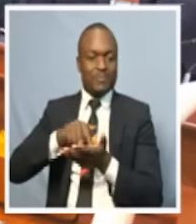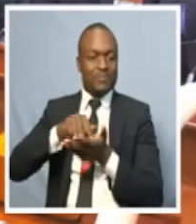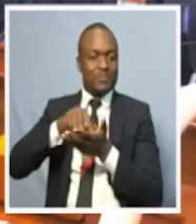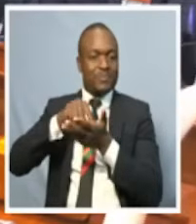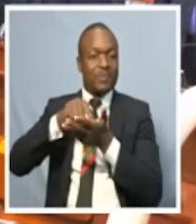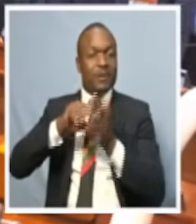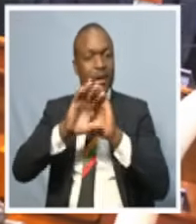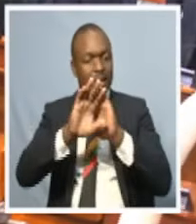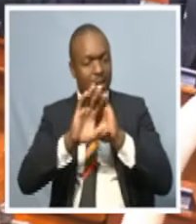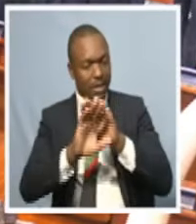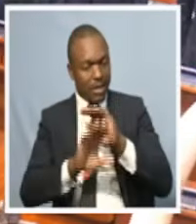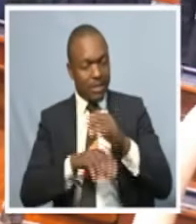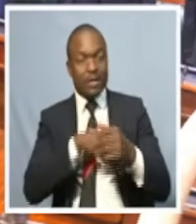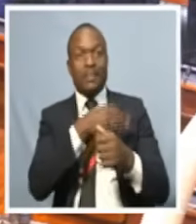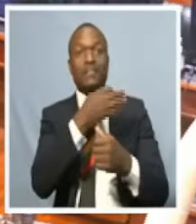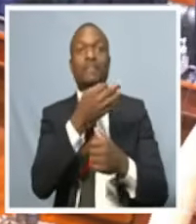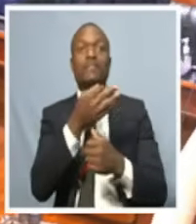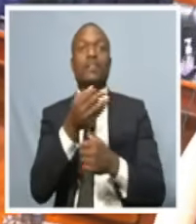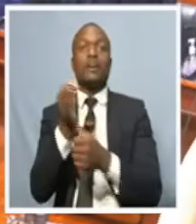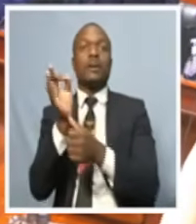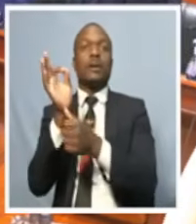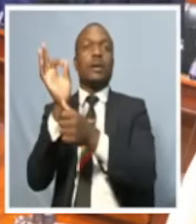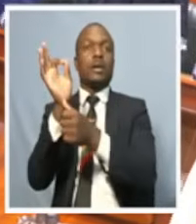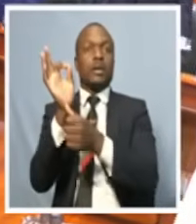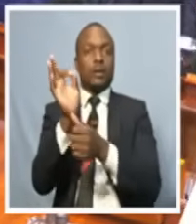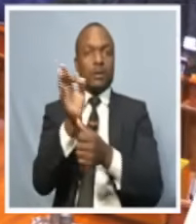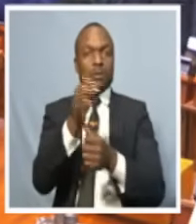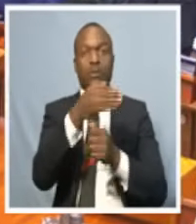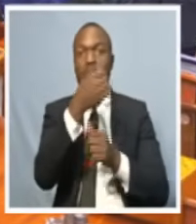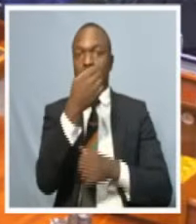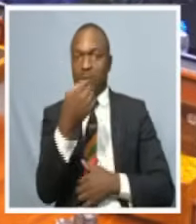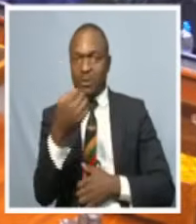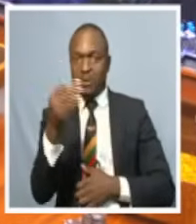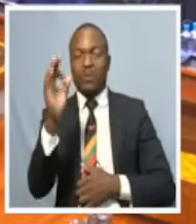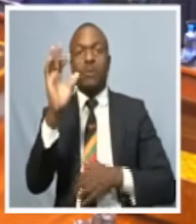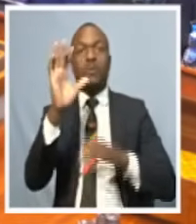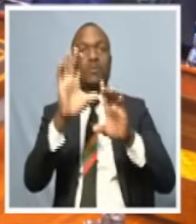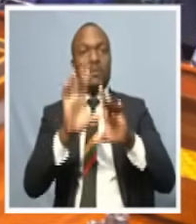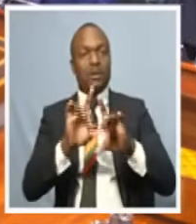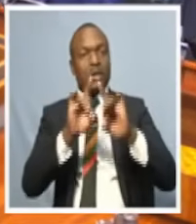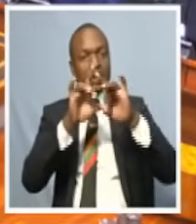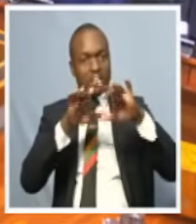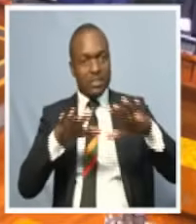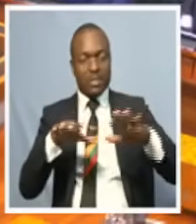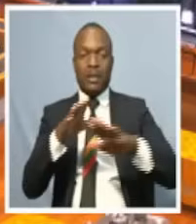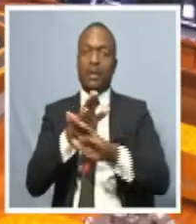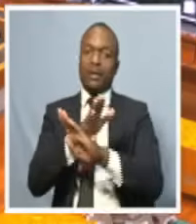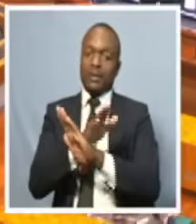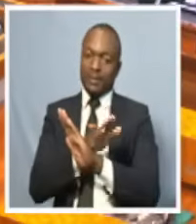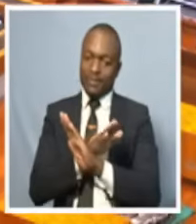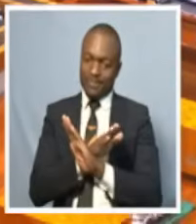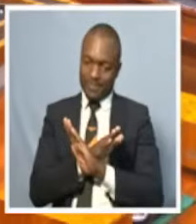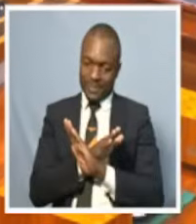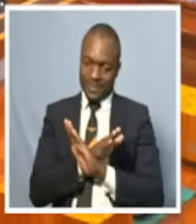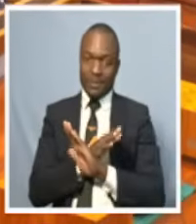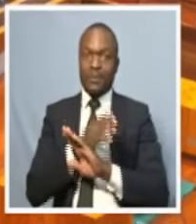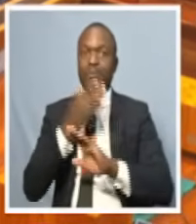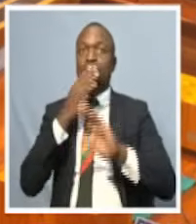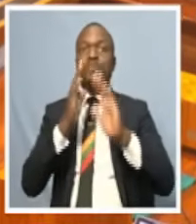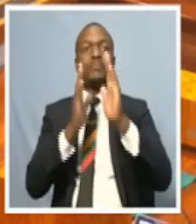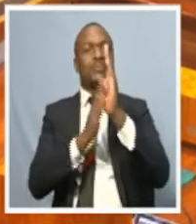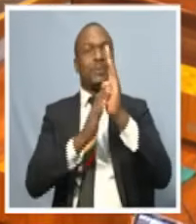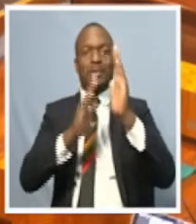we stand under the flag of our land.